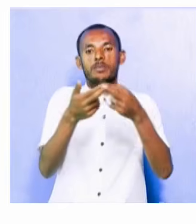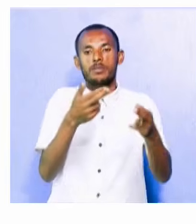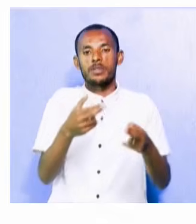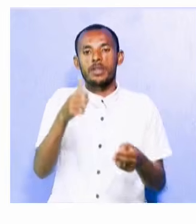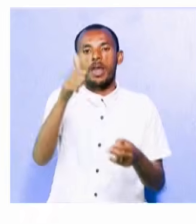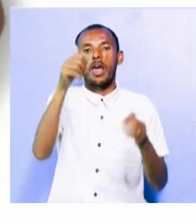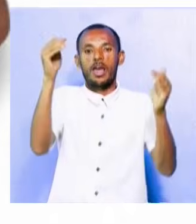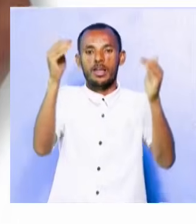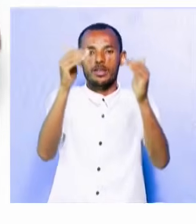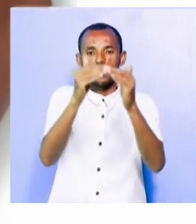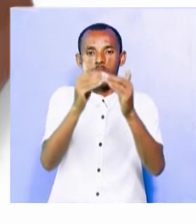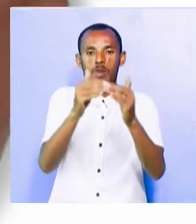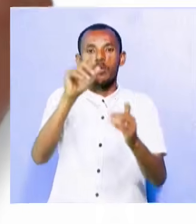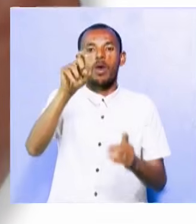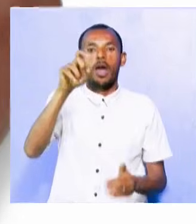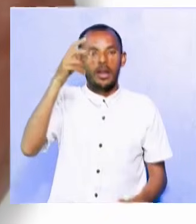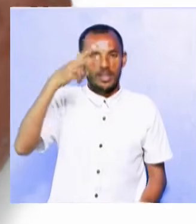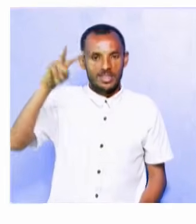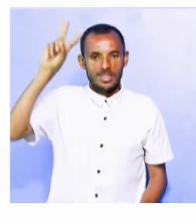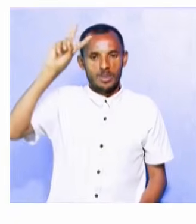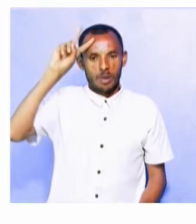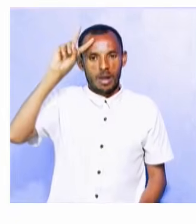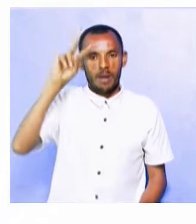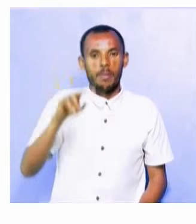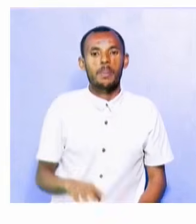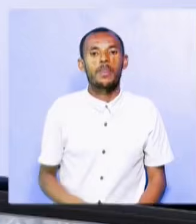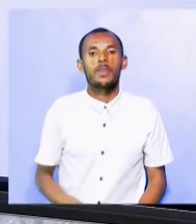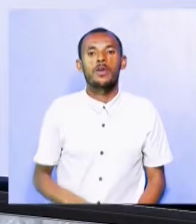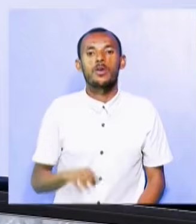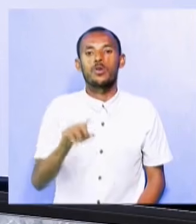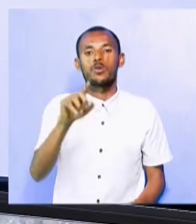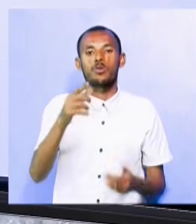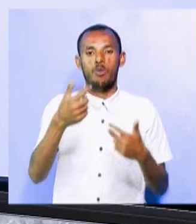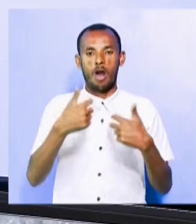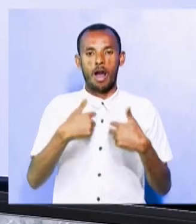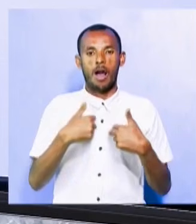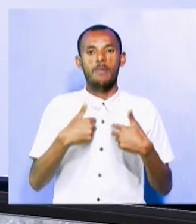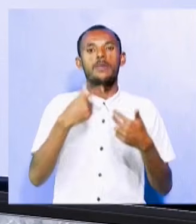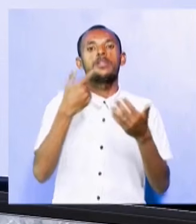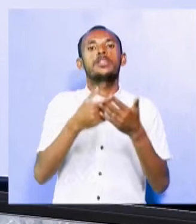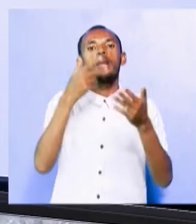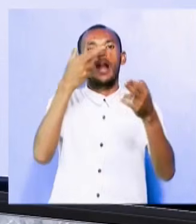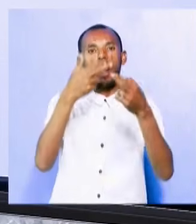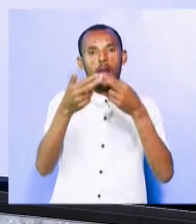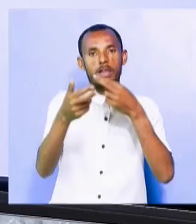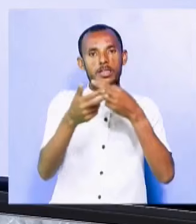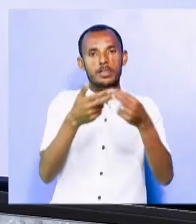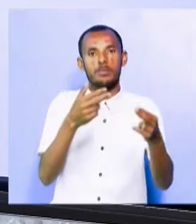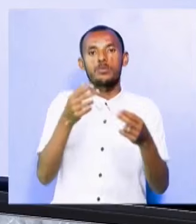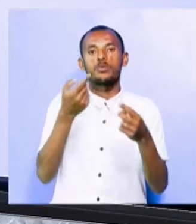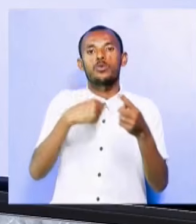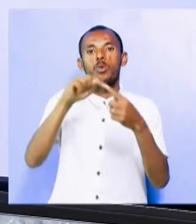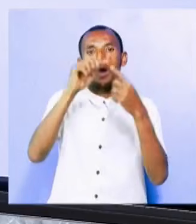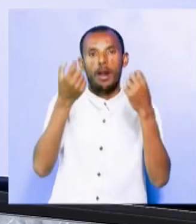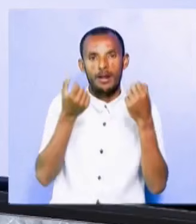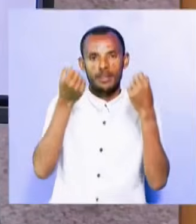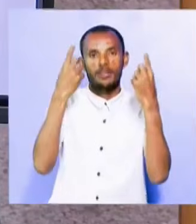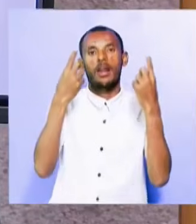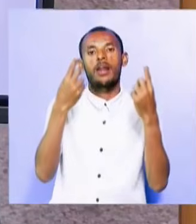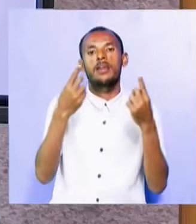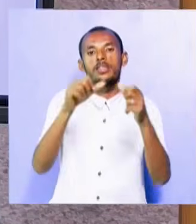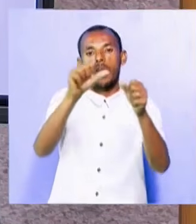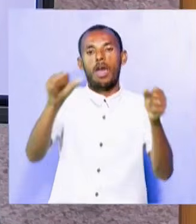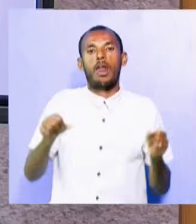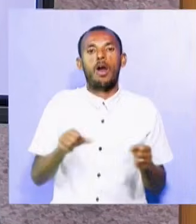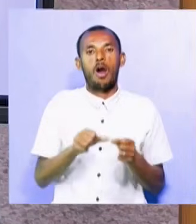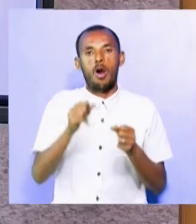is equals to x squared. Okay, you need to have this relationship to understand the area